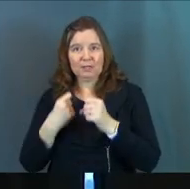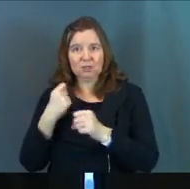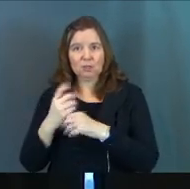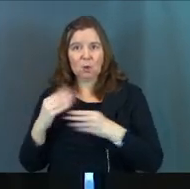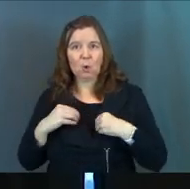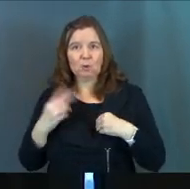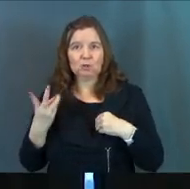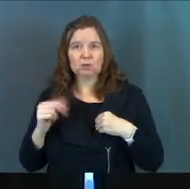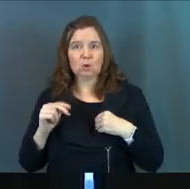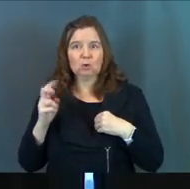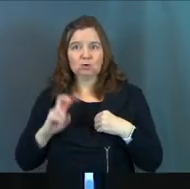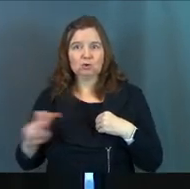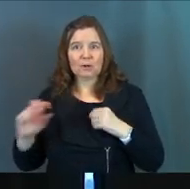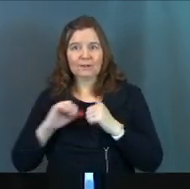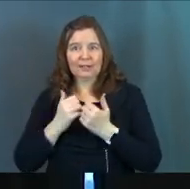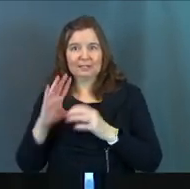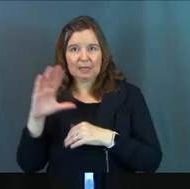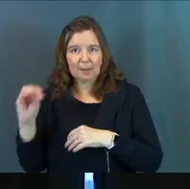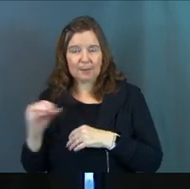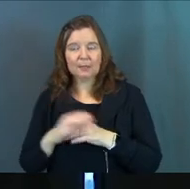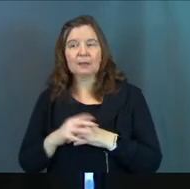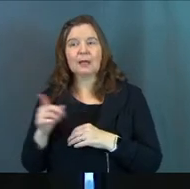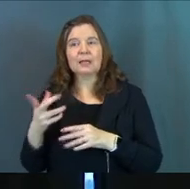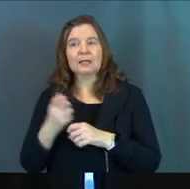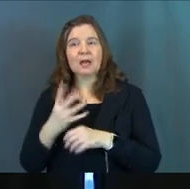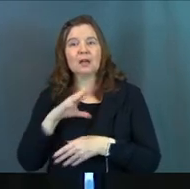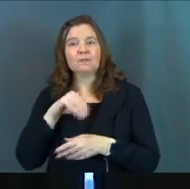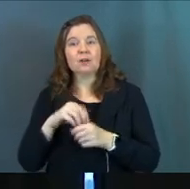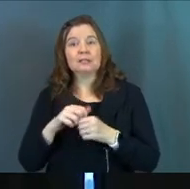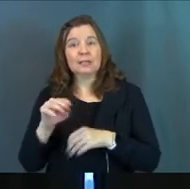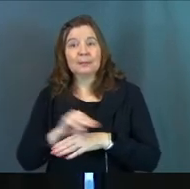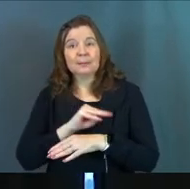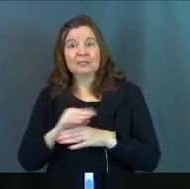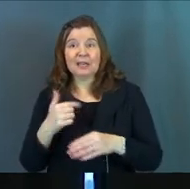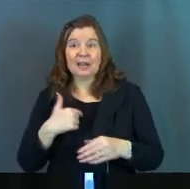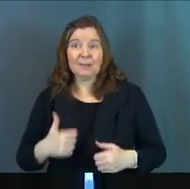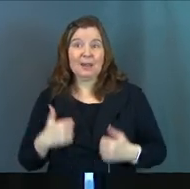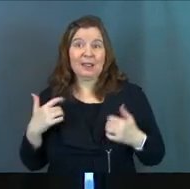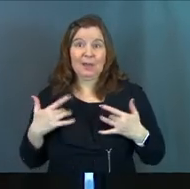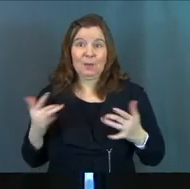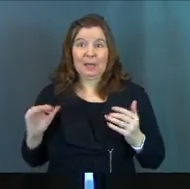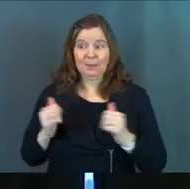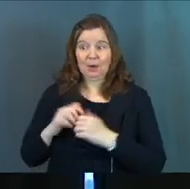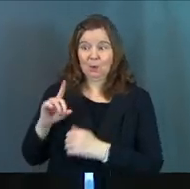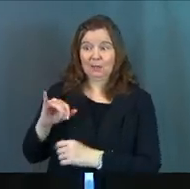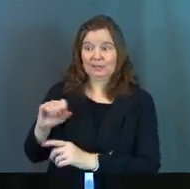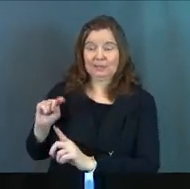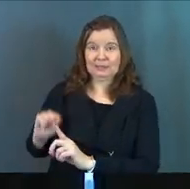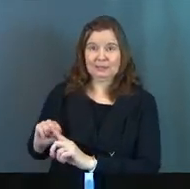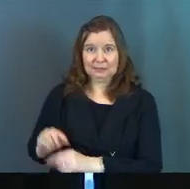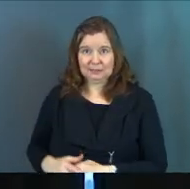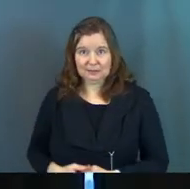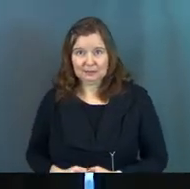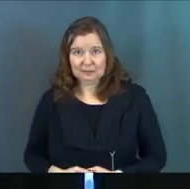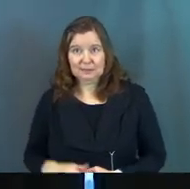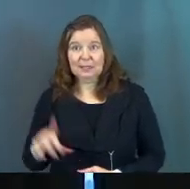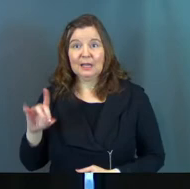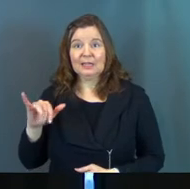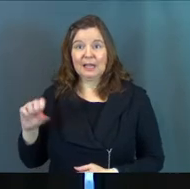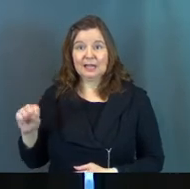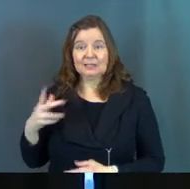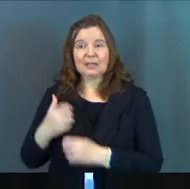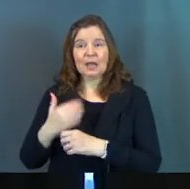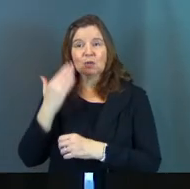years, owned his own travel agency company, and he got involved in missions, and I'm a lightweight compared to Dennis.